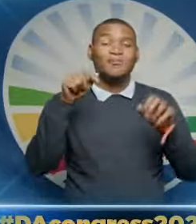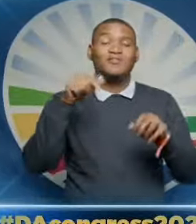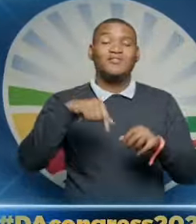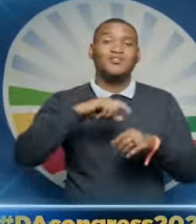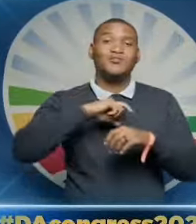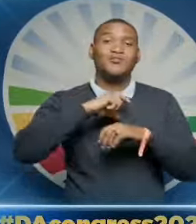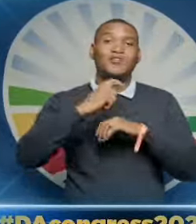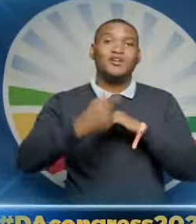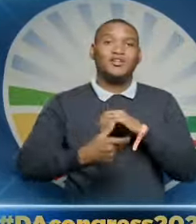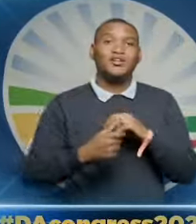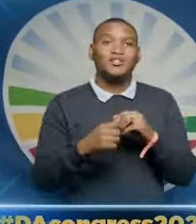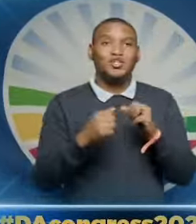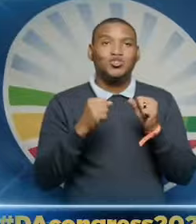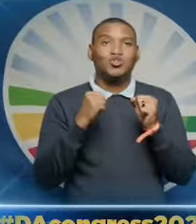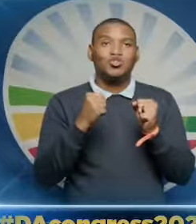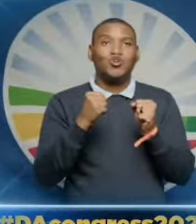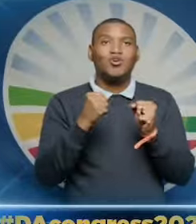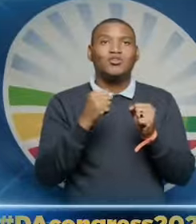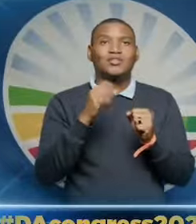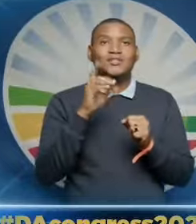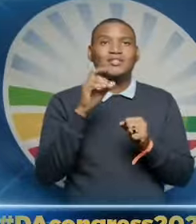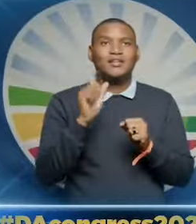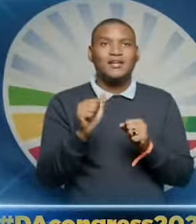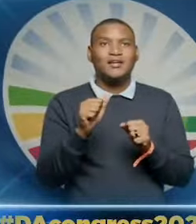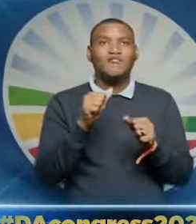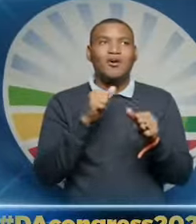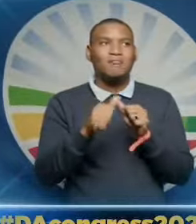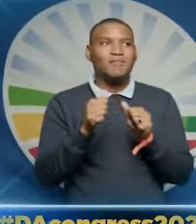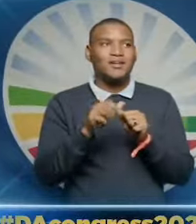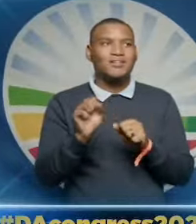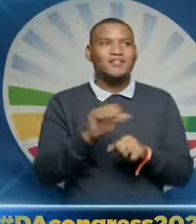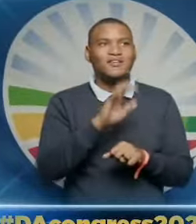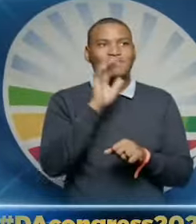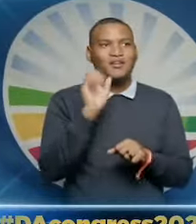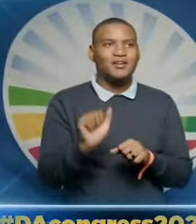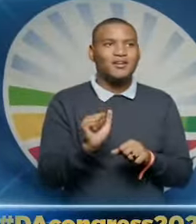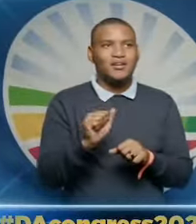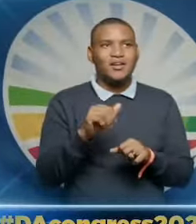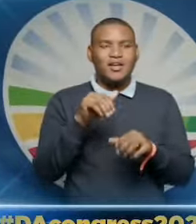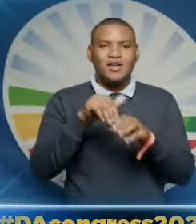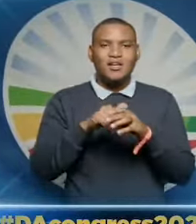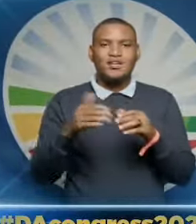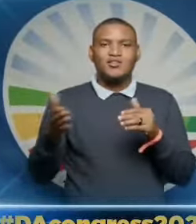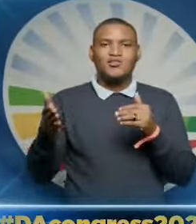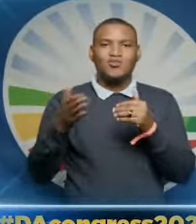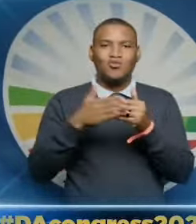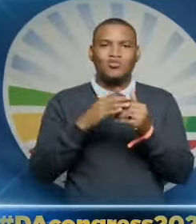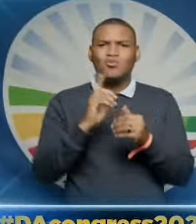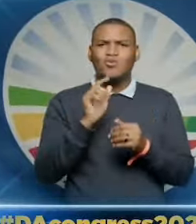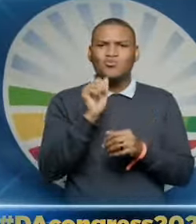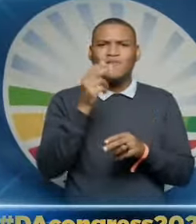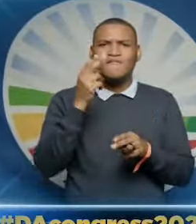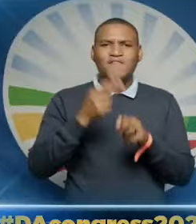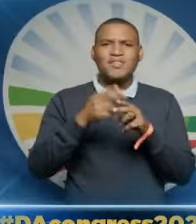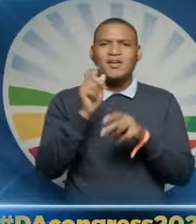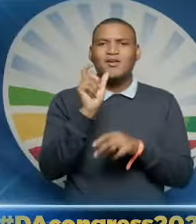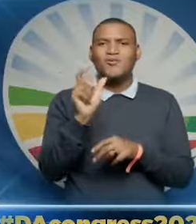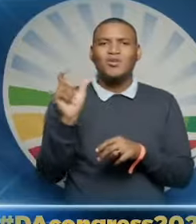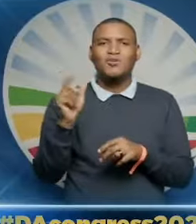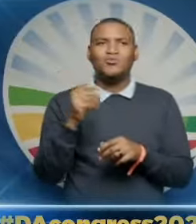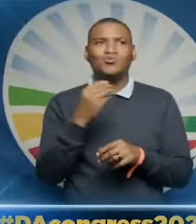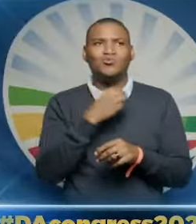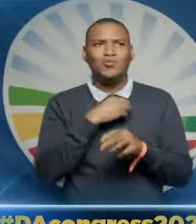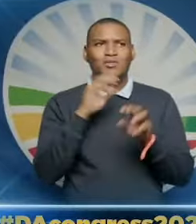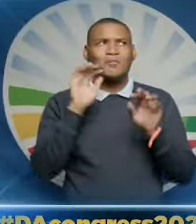Congress is a strong DA to build a better South Africa. In closing, what would your final words to the people of